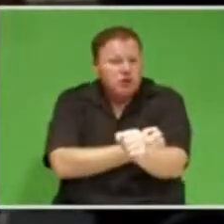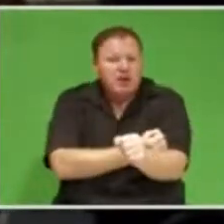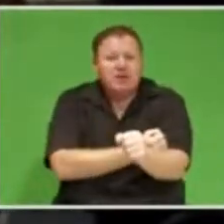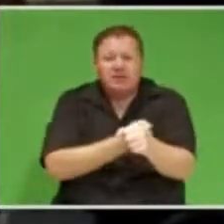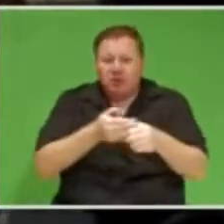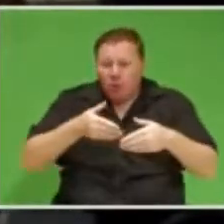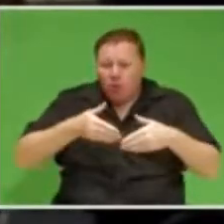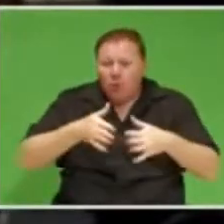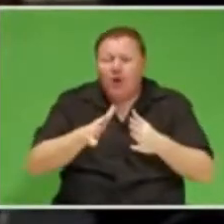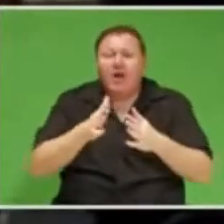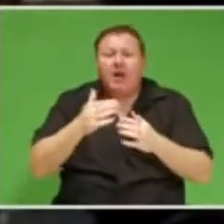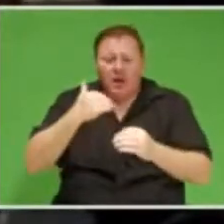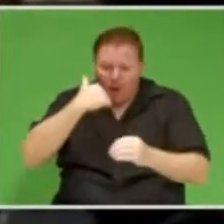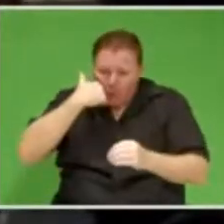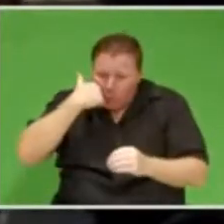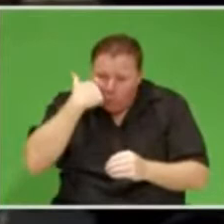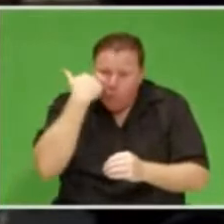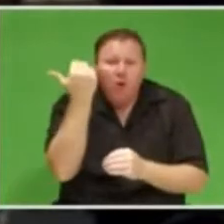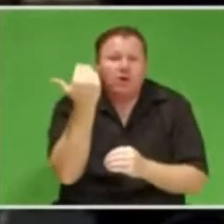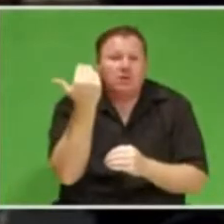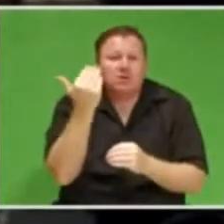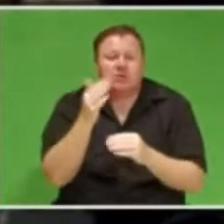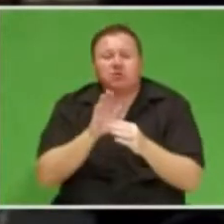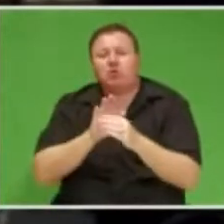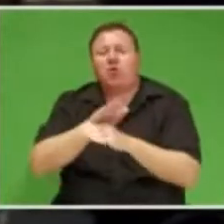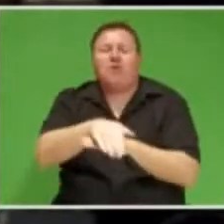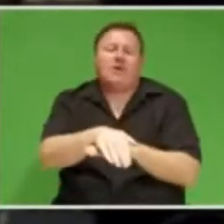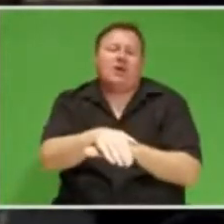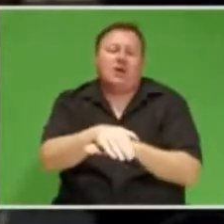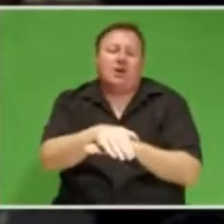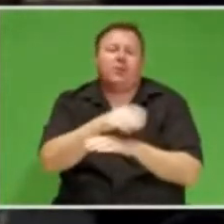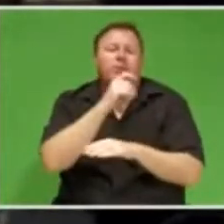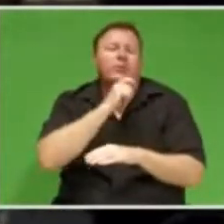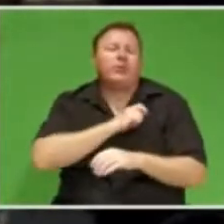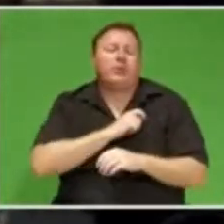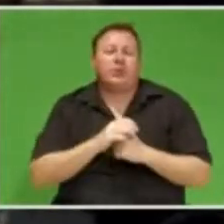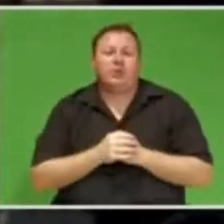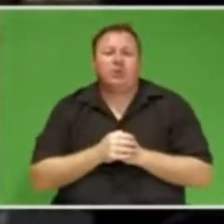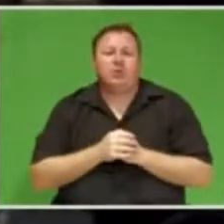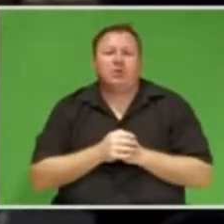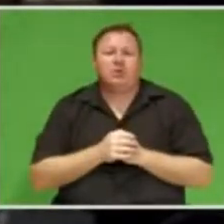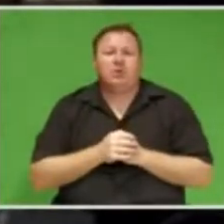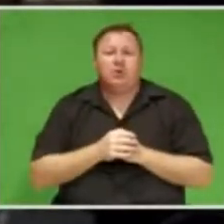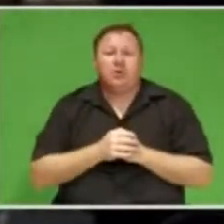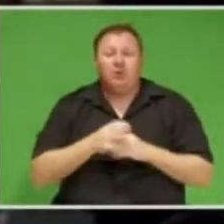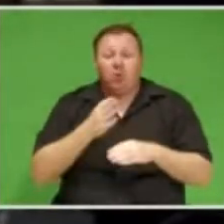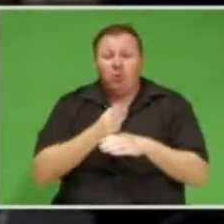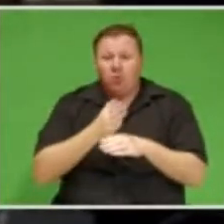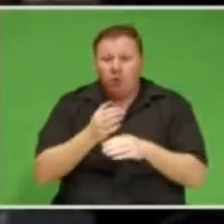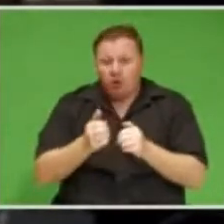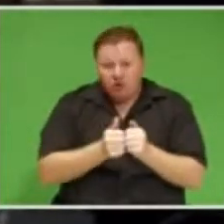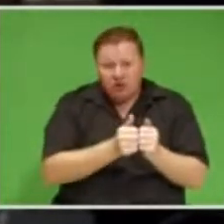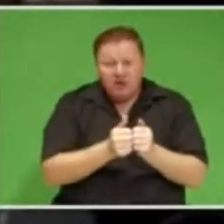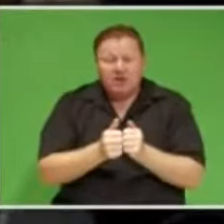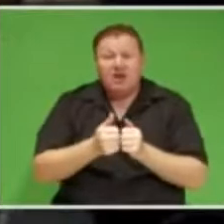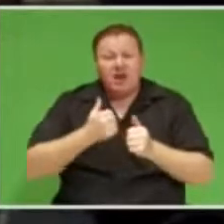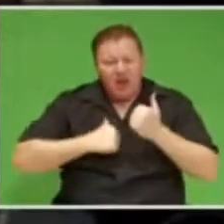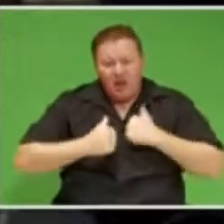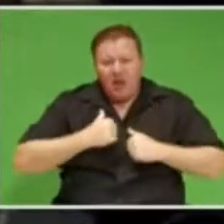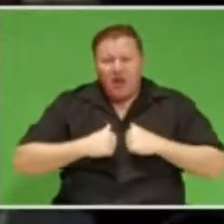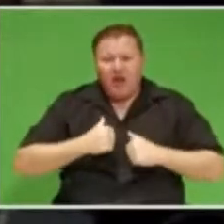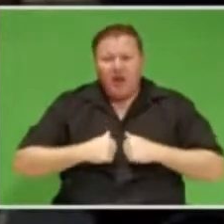the wherewithal, yes, to overcome them. If we work together and act boldly and